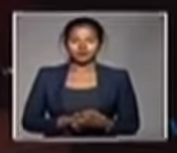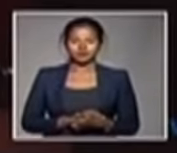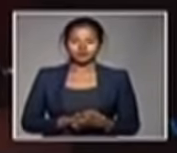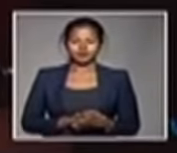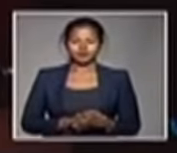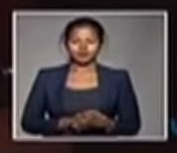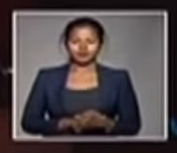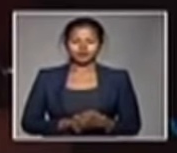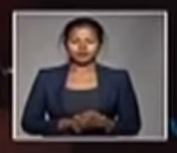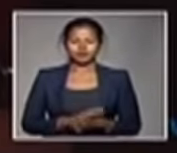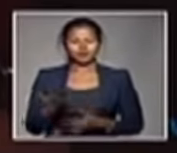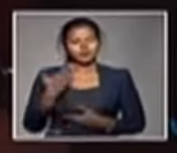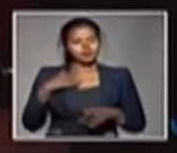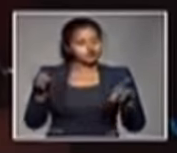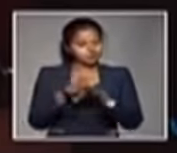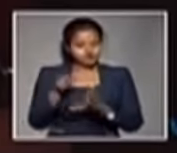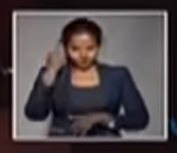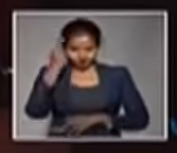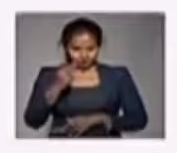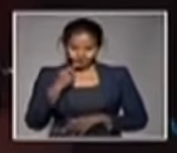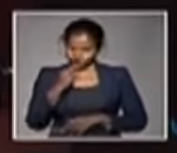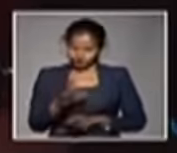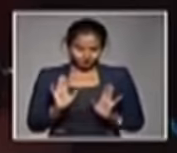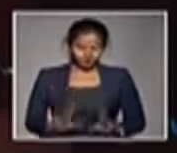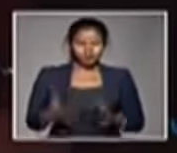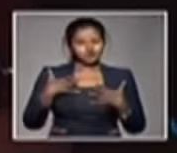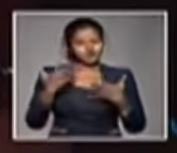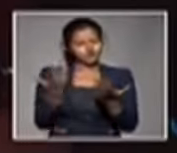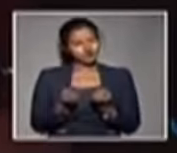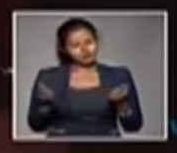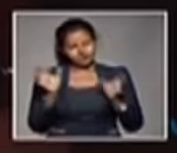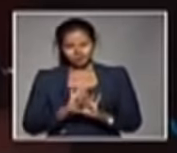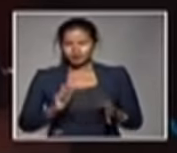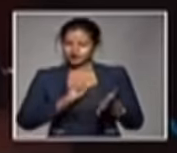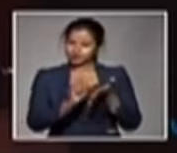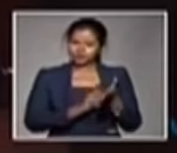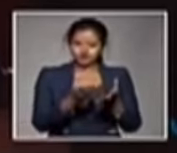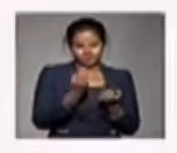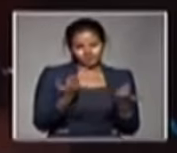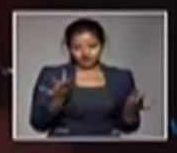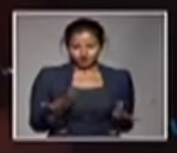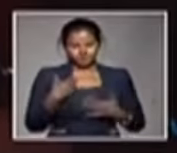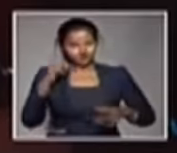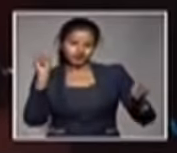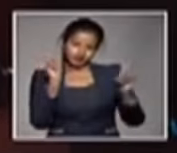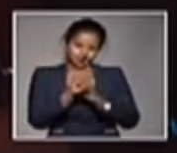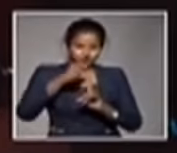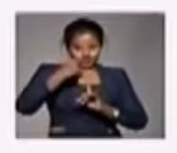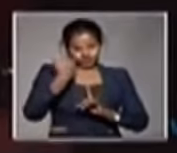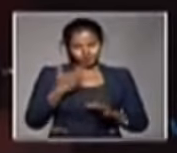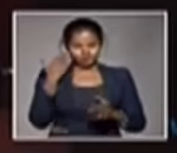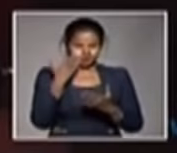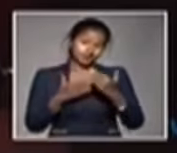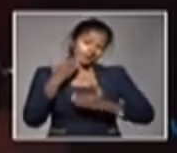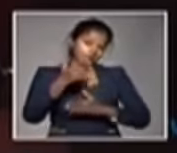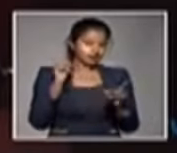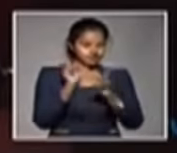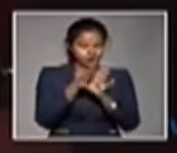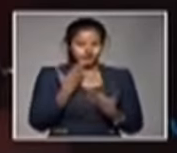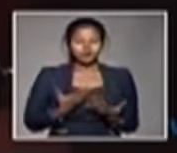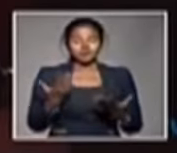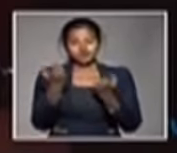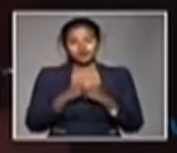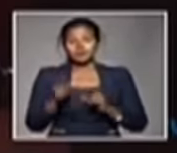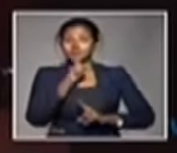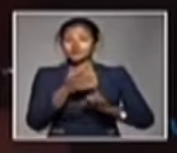The reason why I made this proposal is that there is no need to address letters. You will meet him in person in the near future. Obtain a statement from